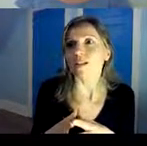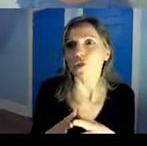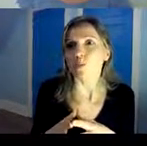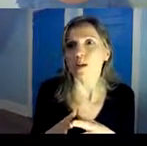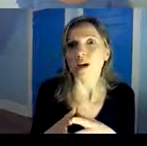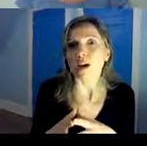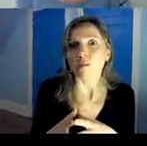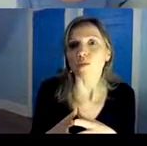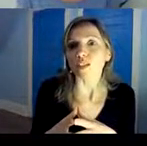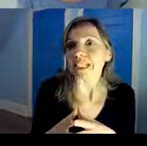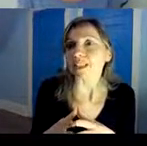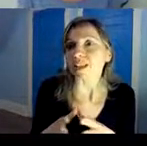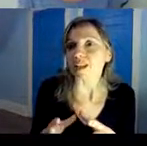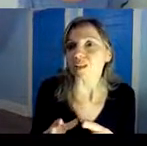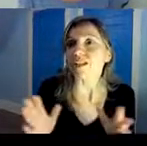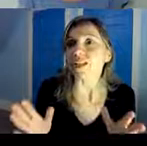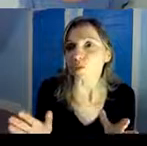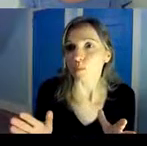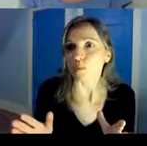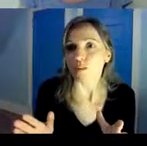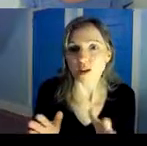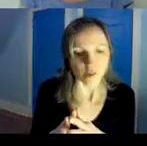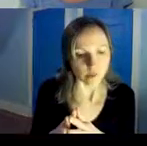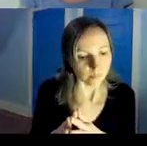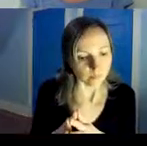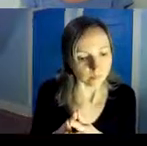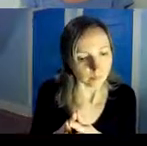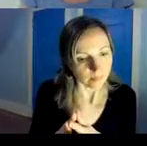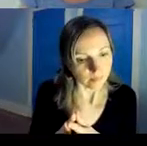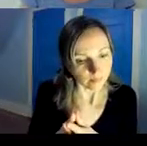then at least you're preventing the seeds from moving around.